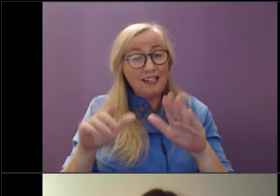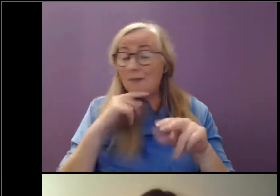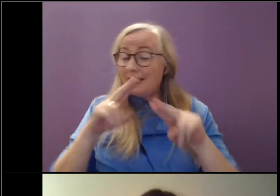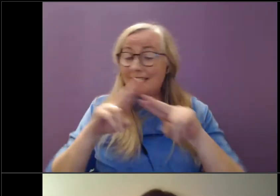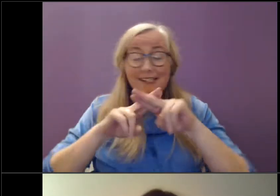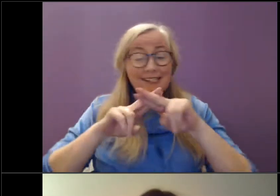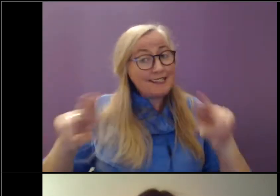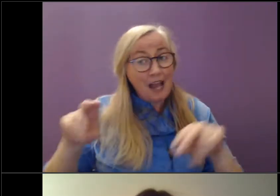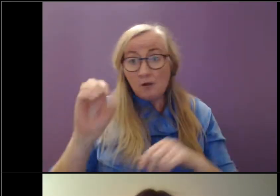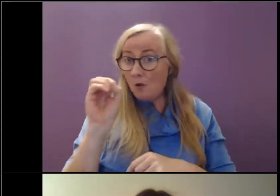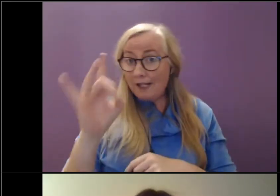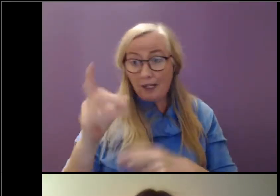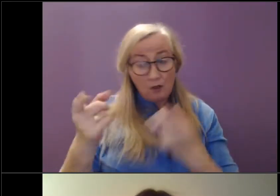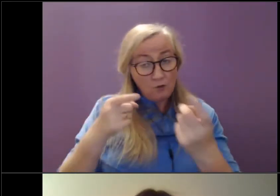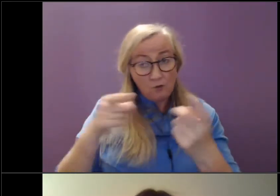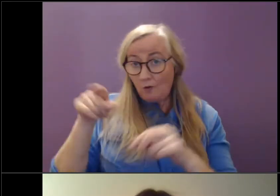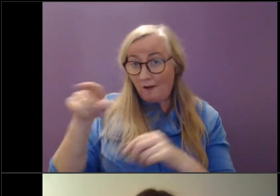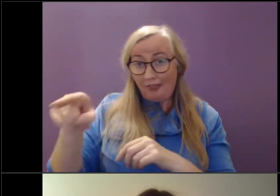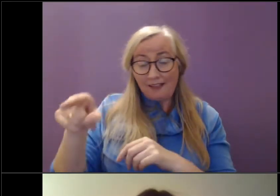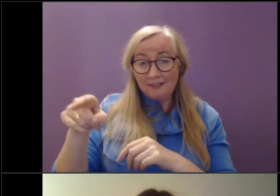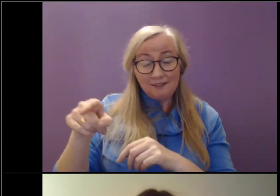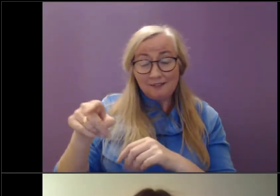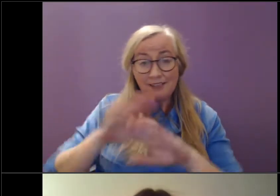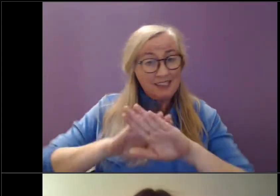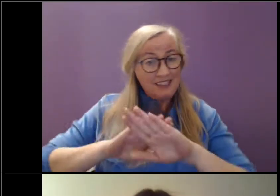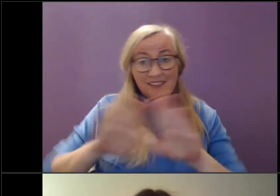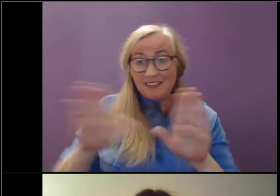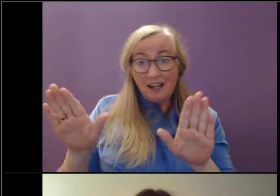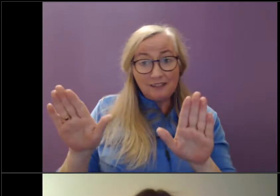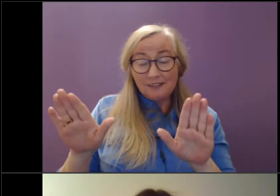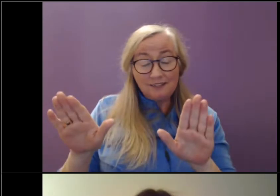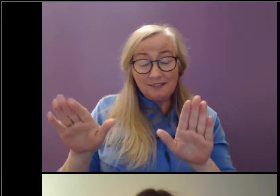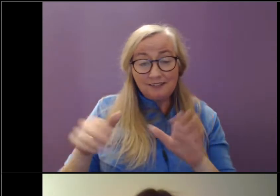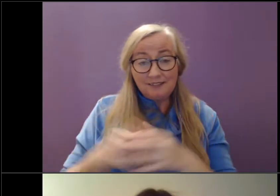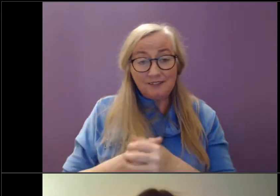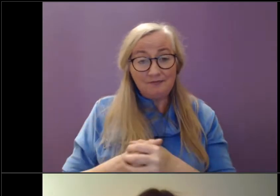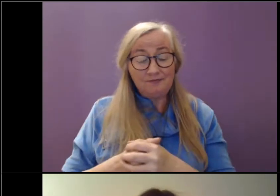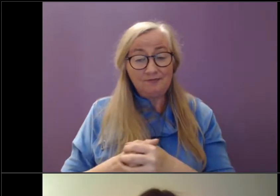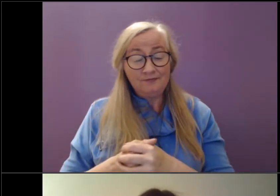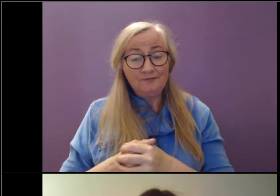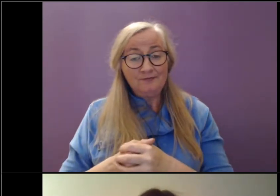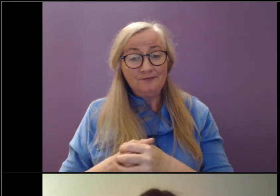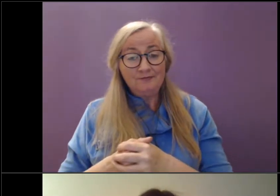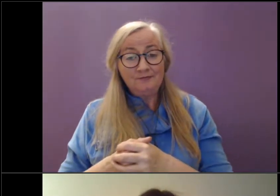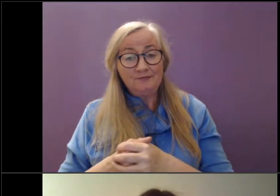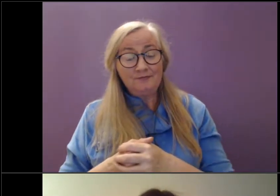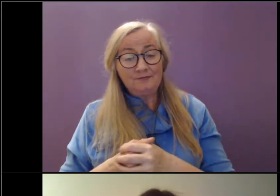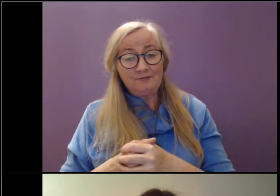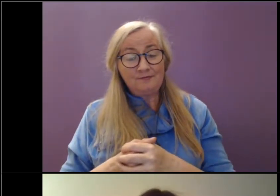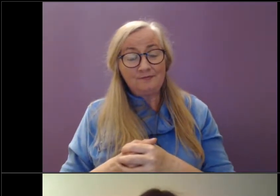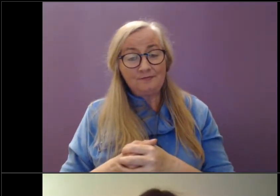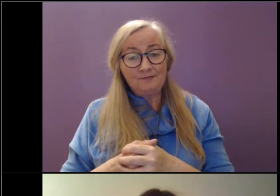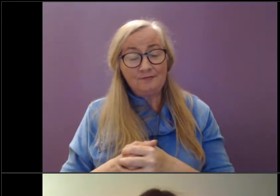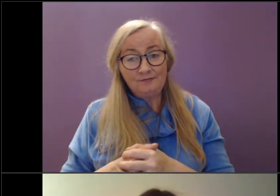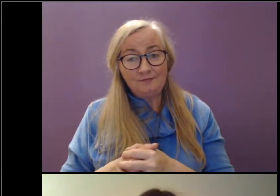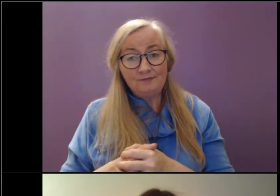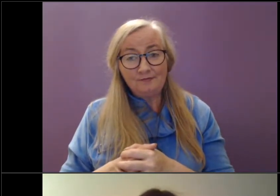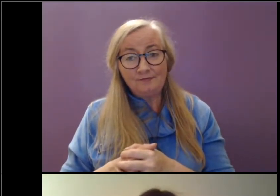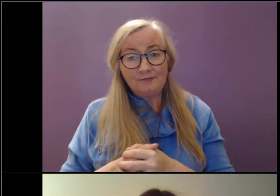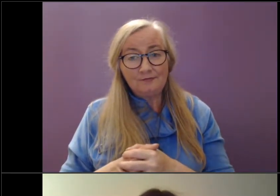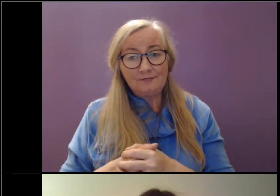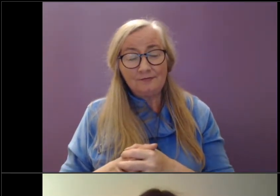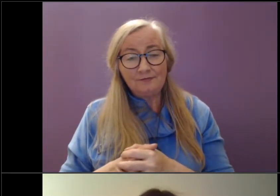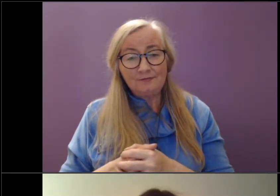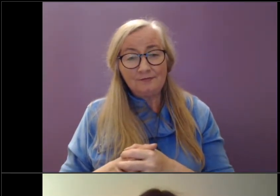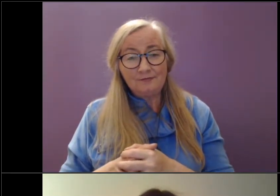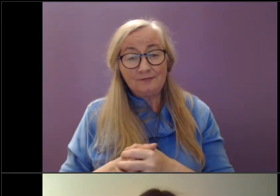that out in school or college or anywhere else. It's equally not okay to do that with your loved ones as well. But it's